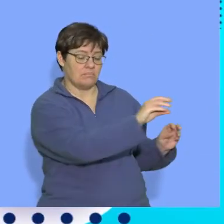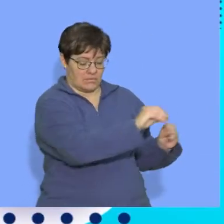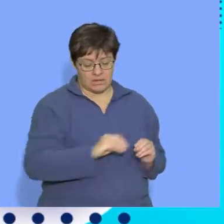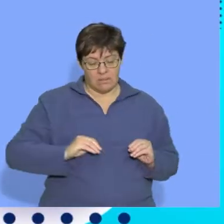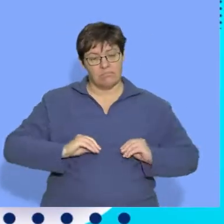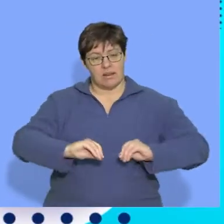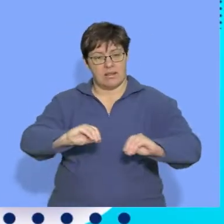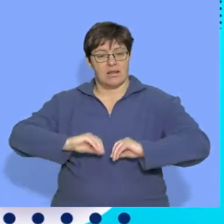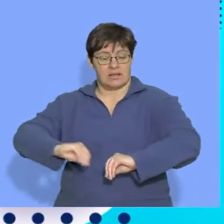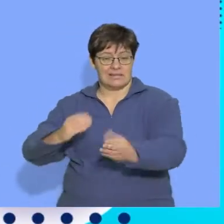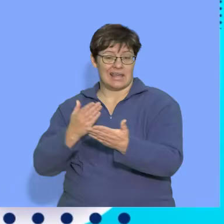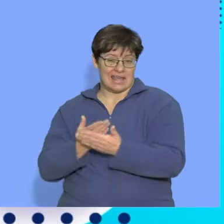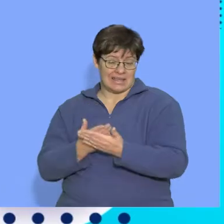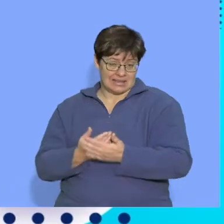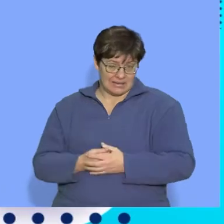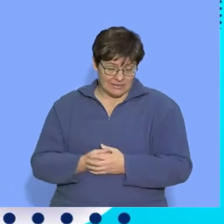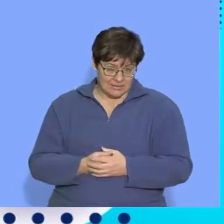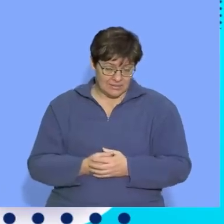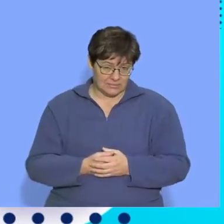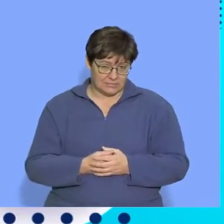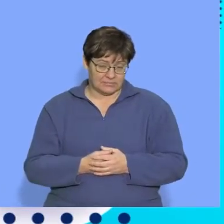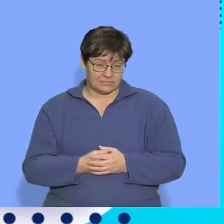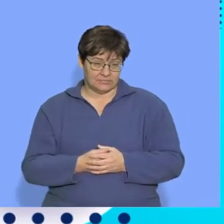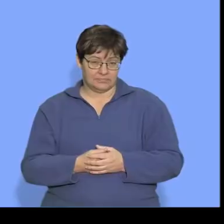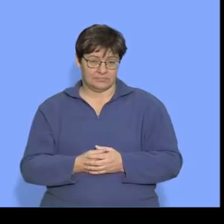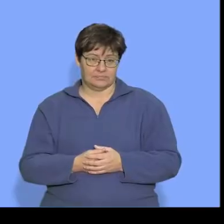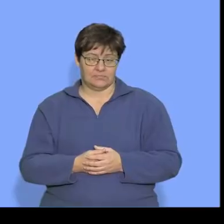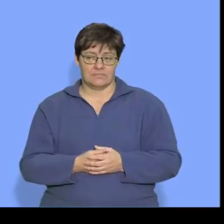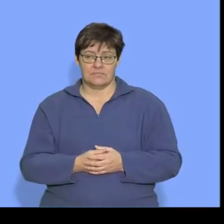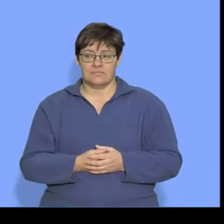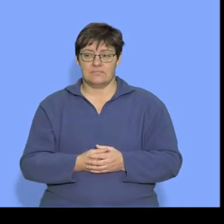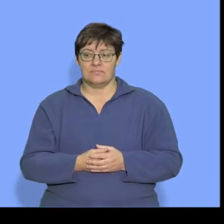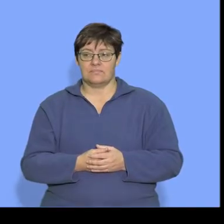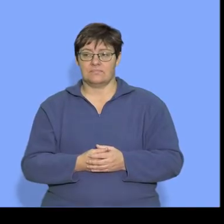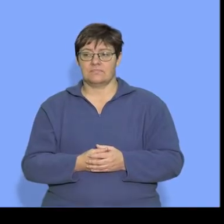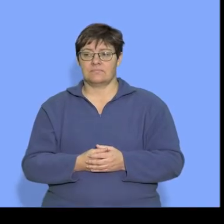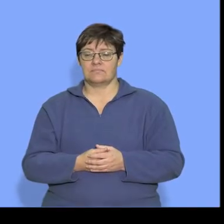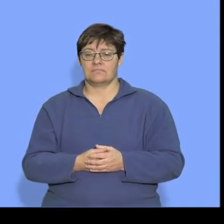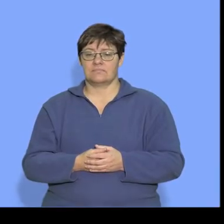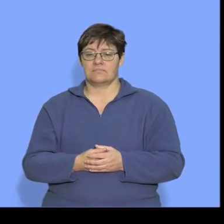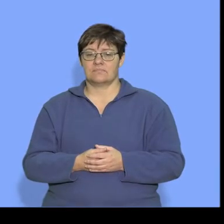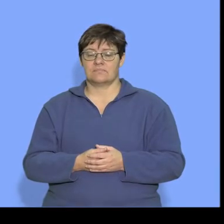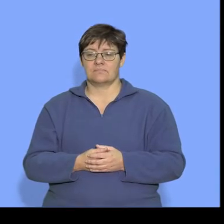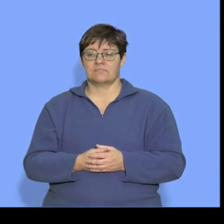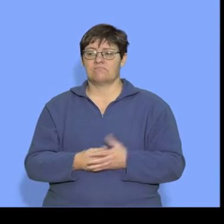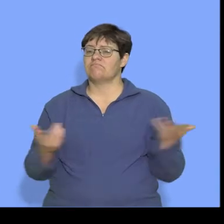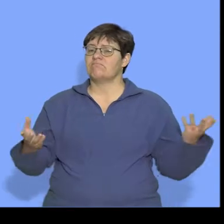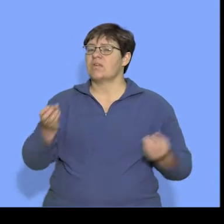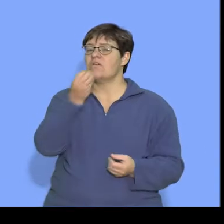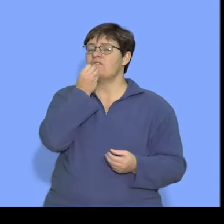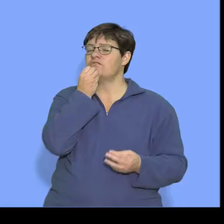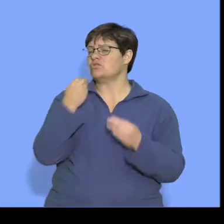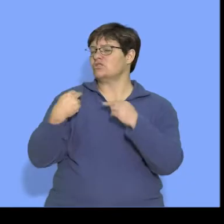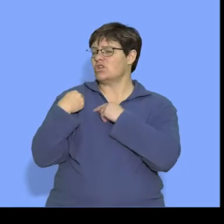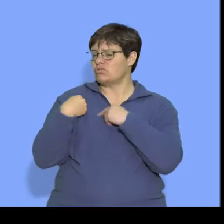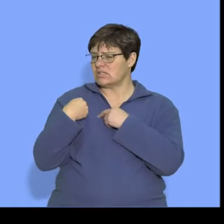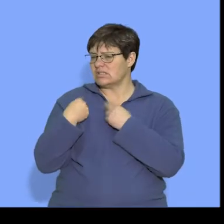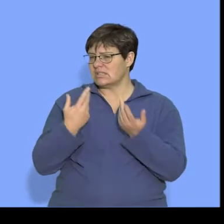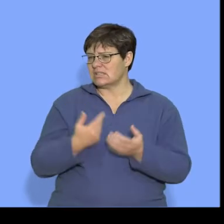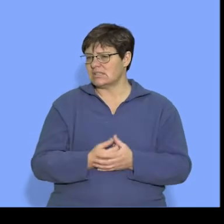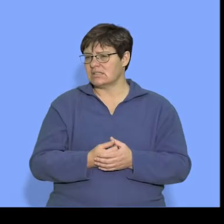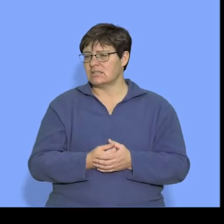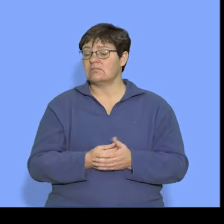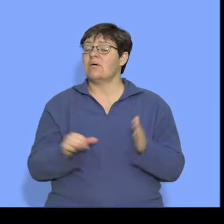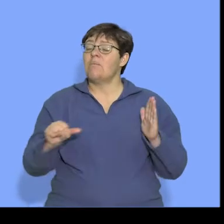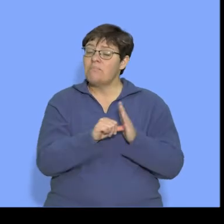around a plant's existence. Right. And so what is food security as an overview, guys? It's